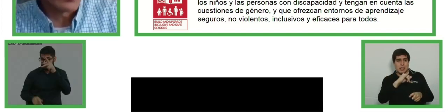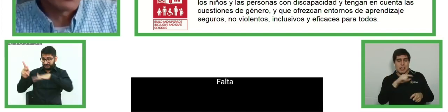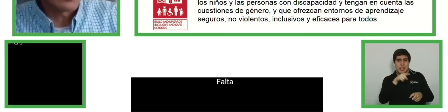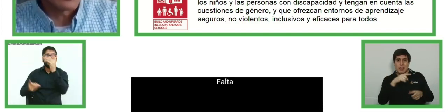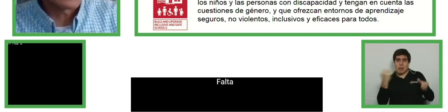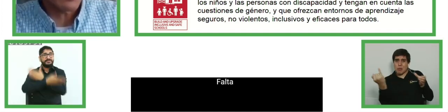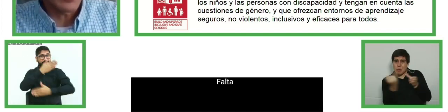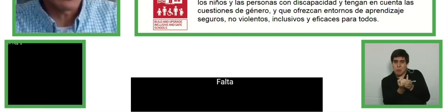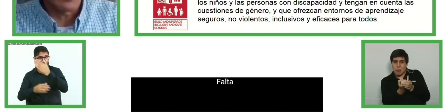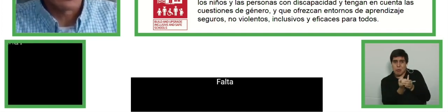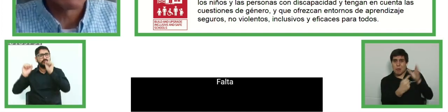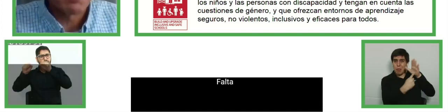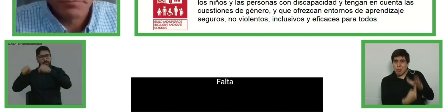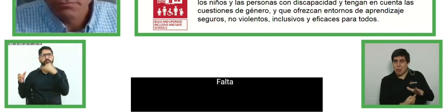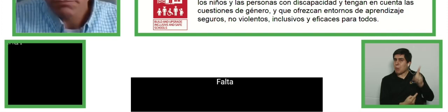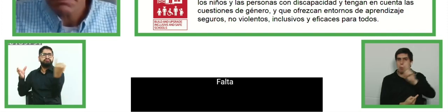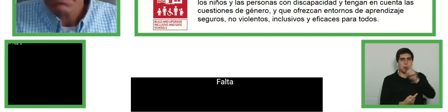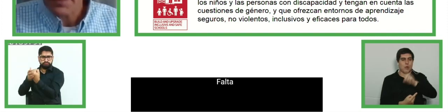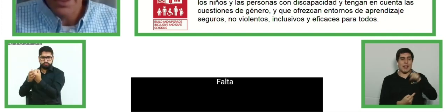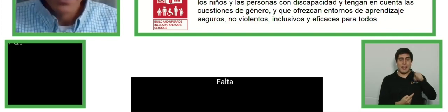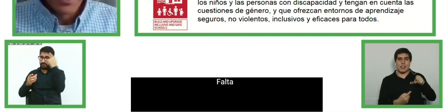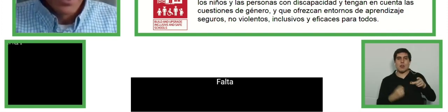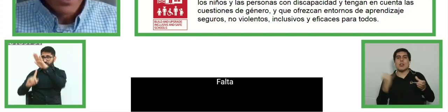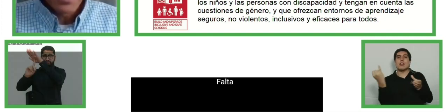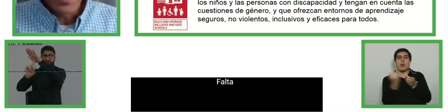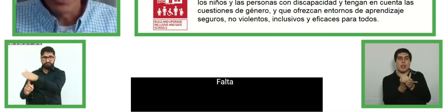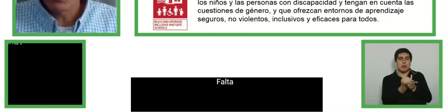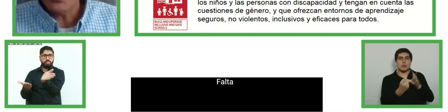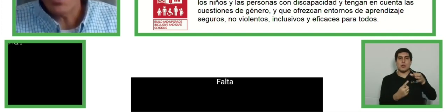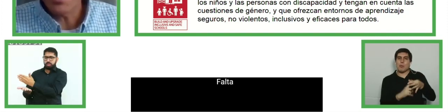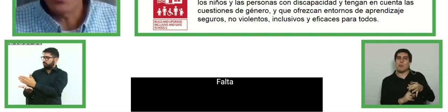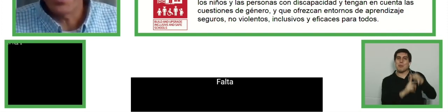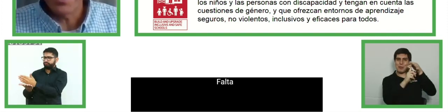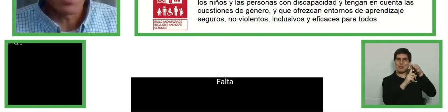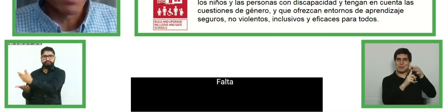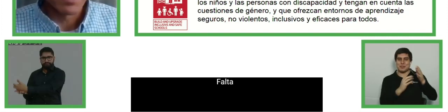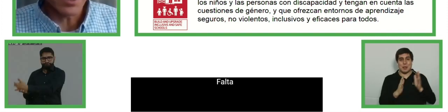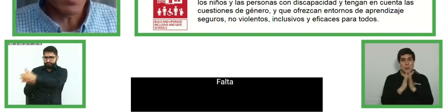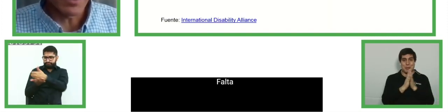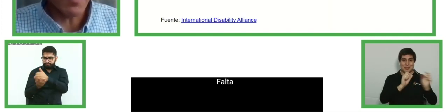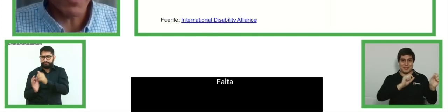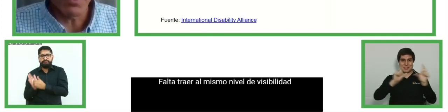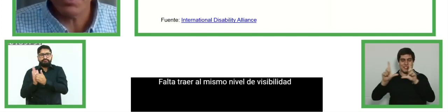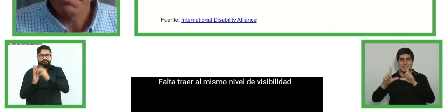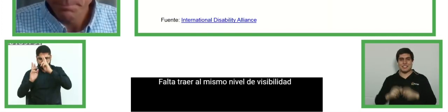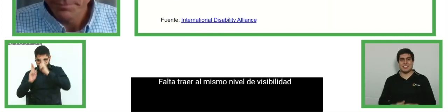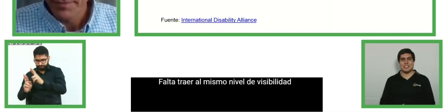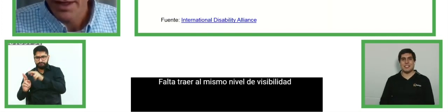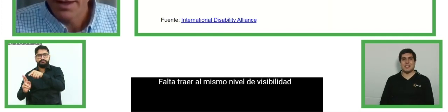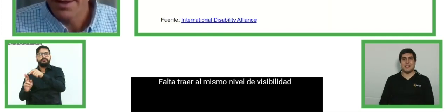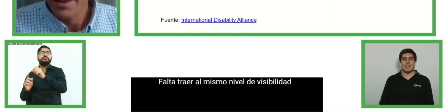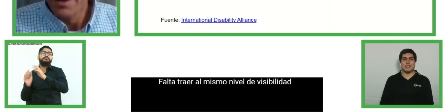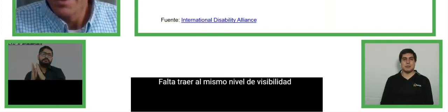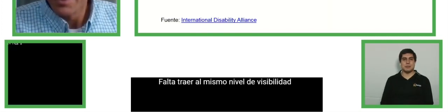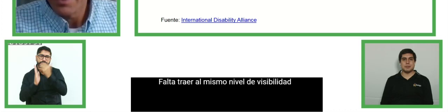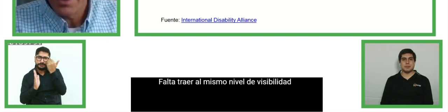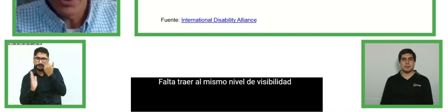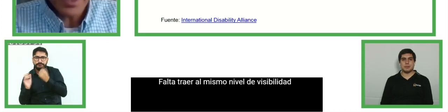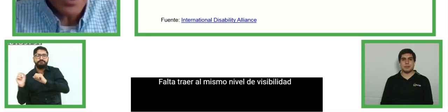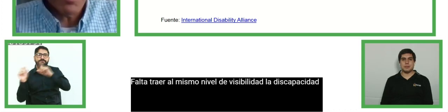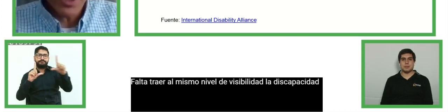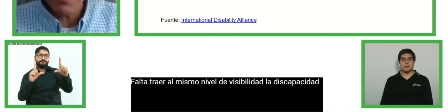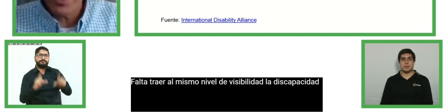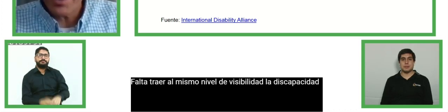inclusion for people with disabilities in a more visible way. Can we go to the next slide, please? Here,